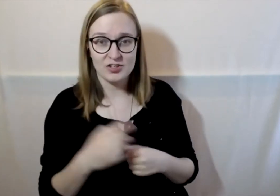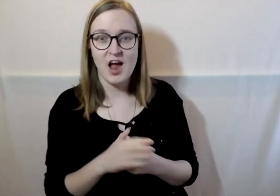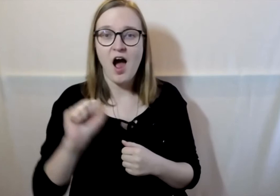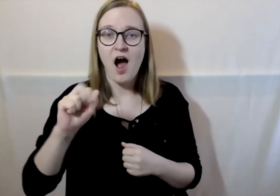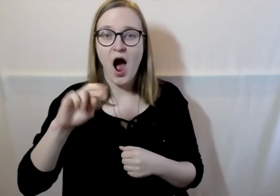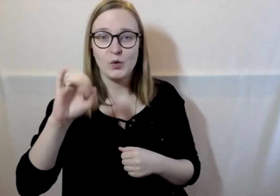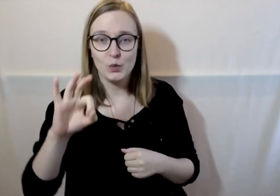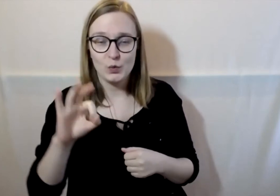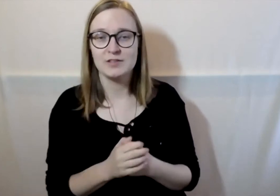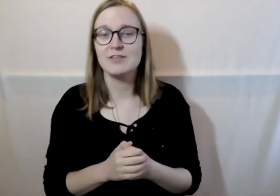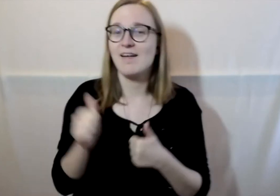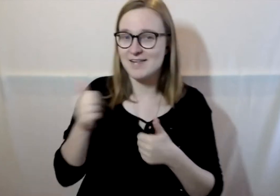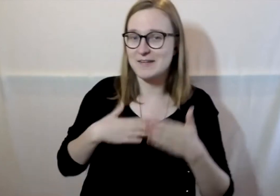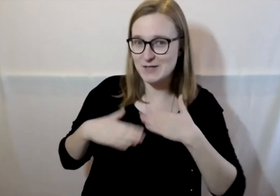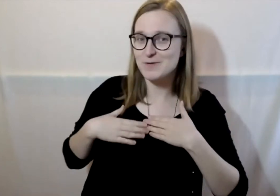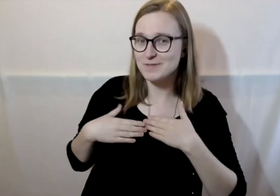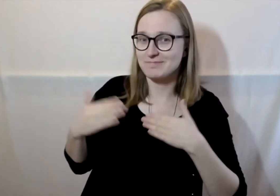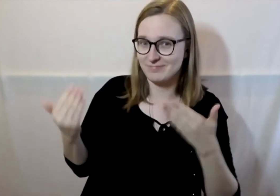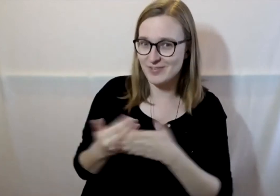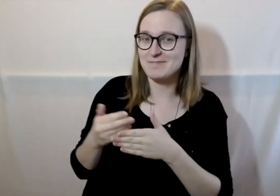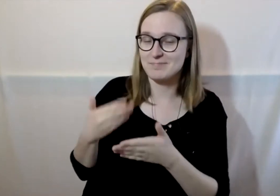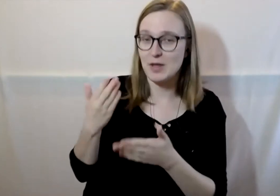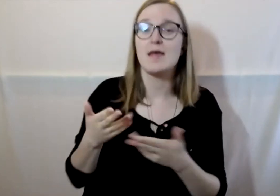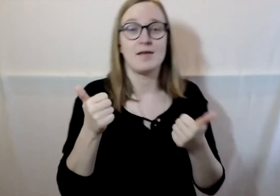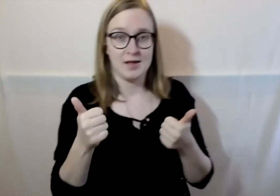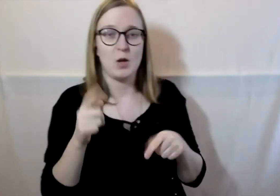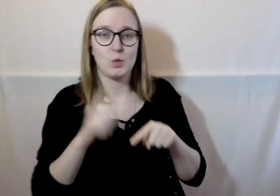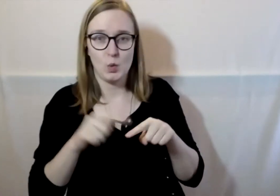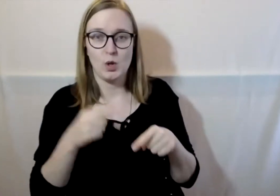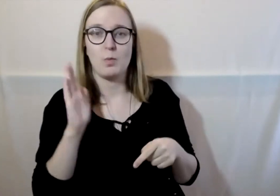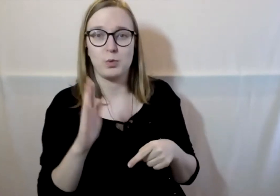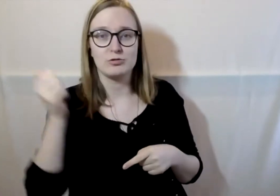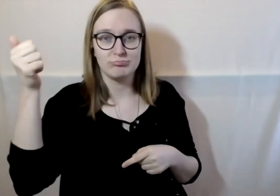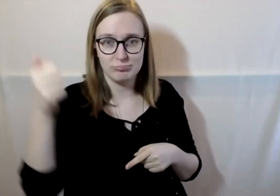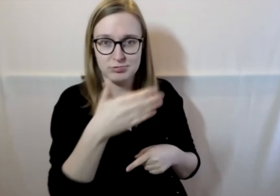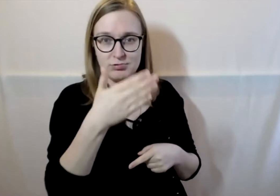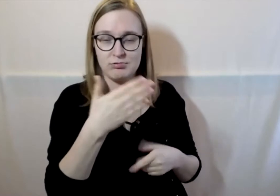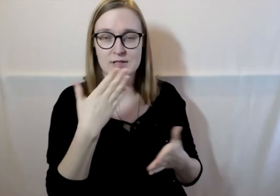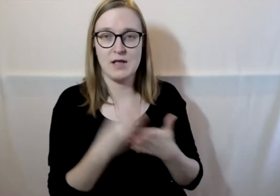hi, good to see you again. I start to share my